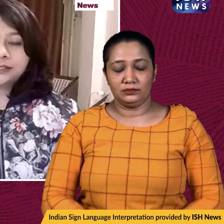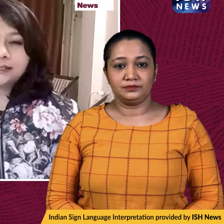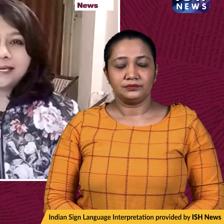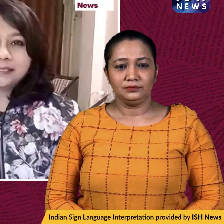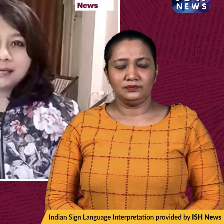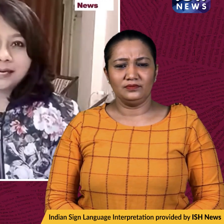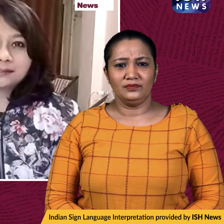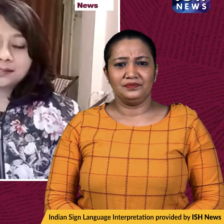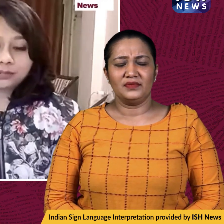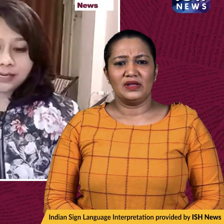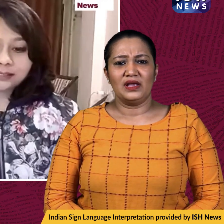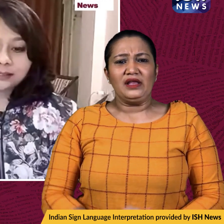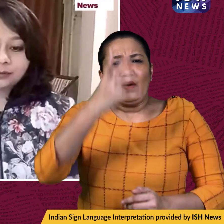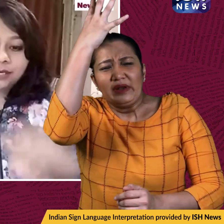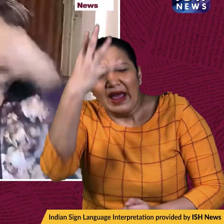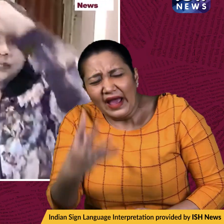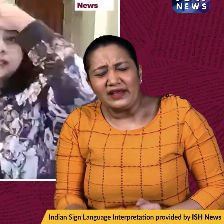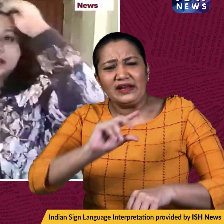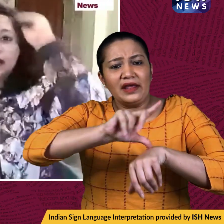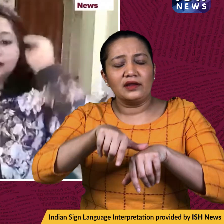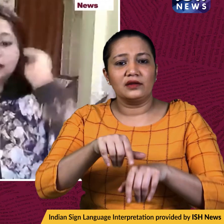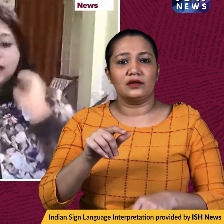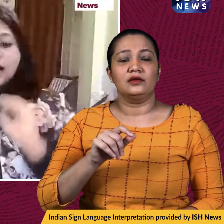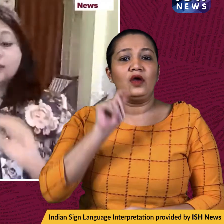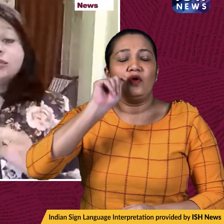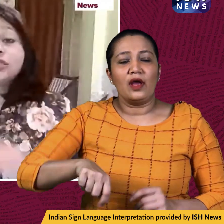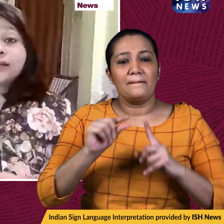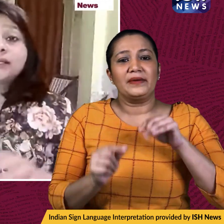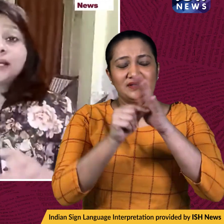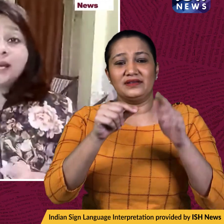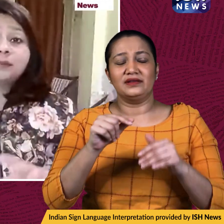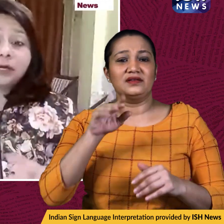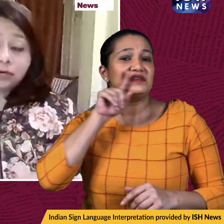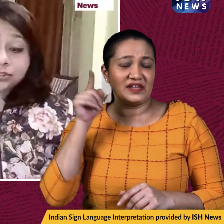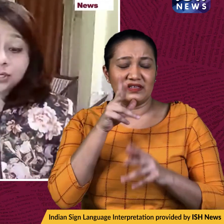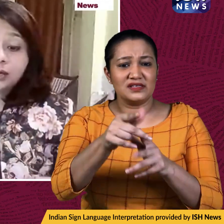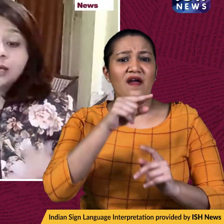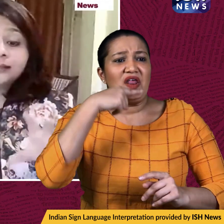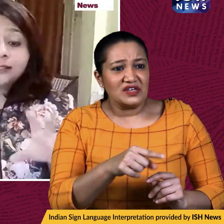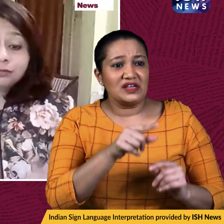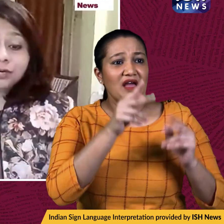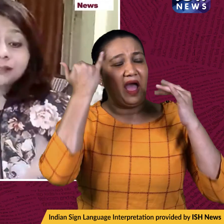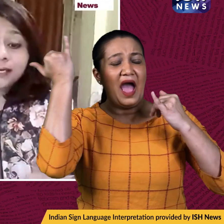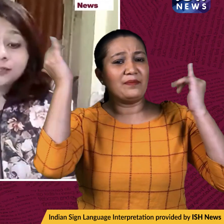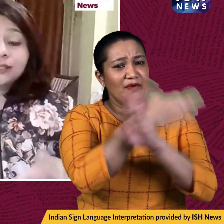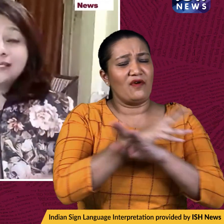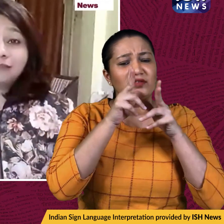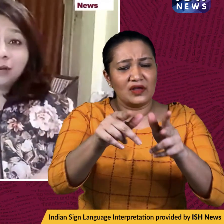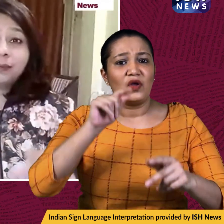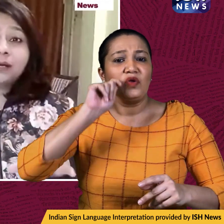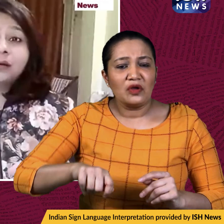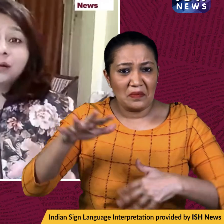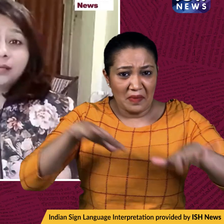Also in the news, in his late-night address, Ukraine President Zelensky has rejected claims by Russia that Ukraine is